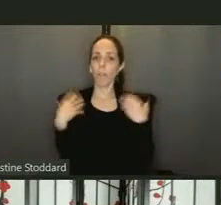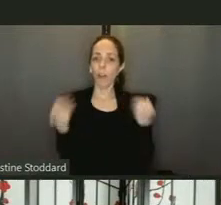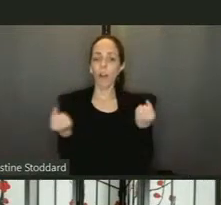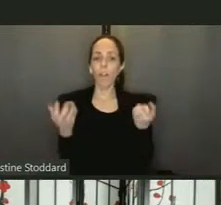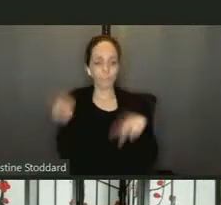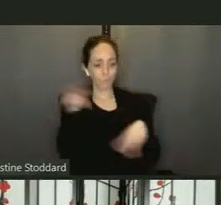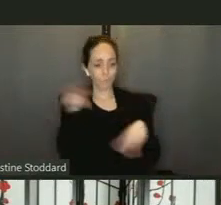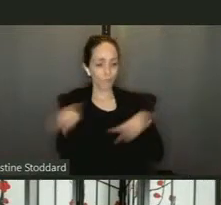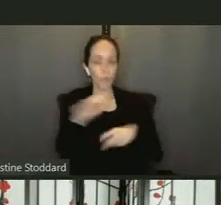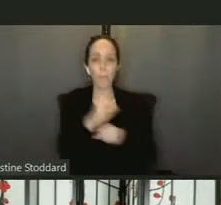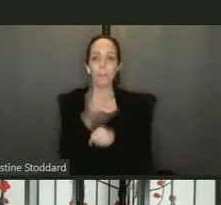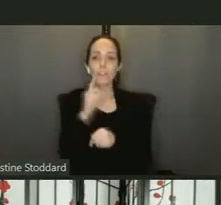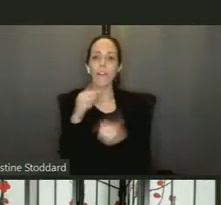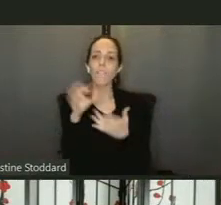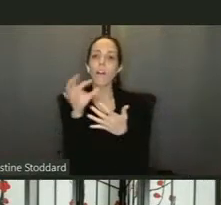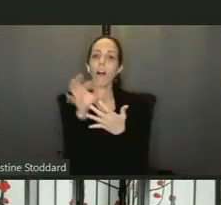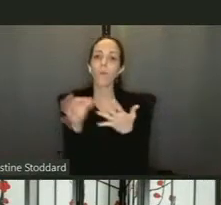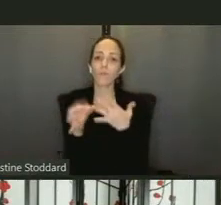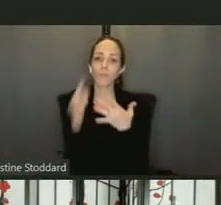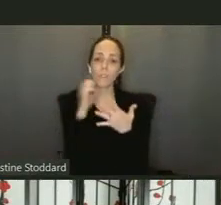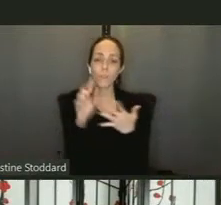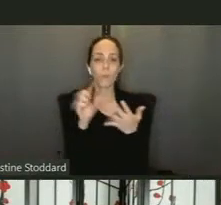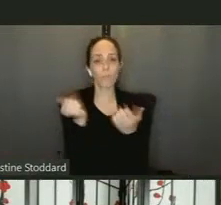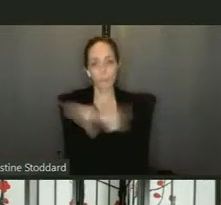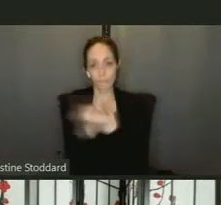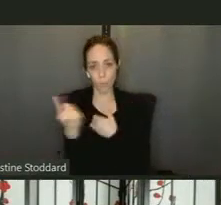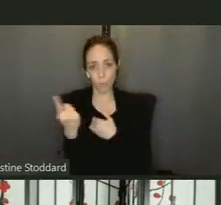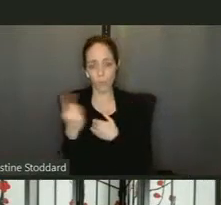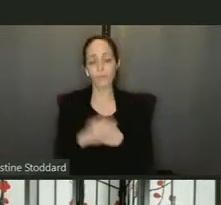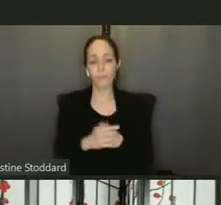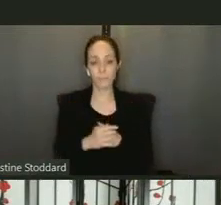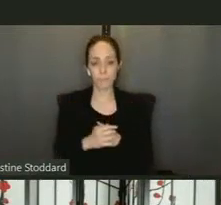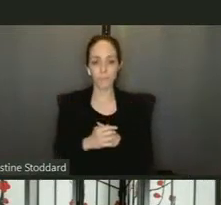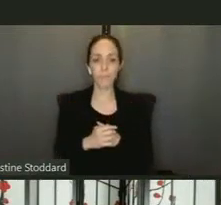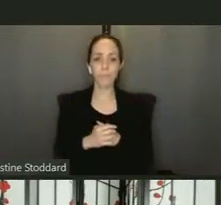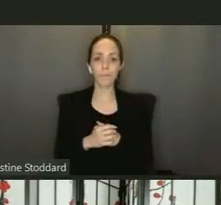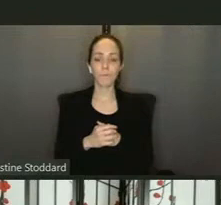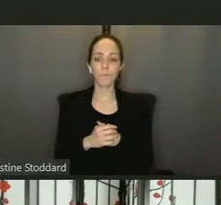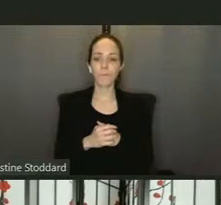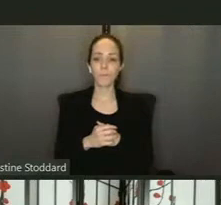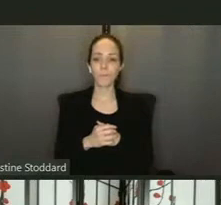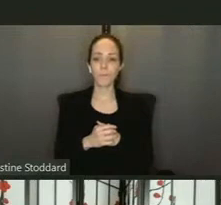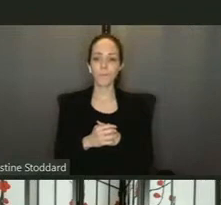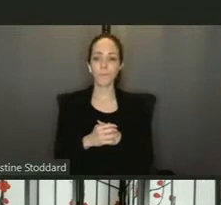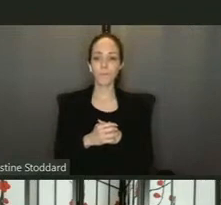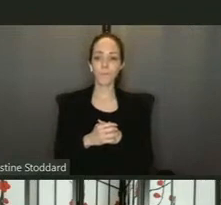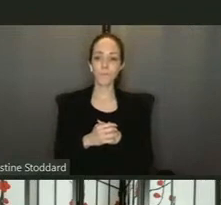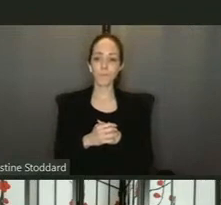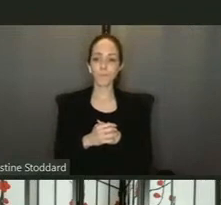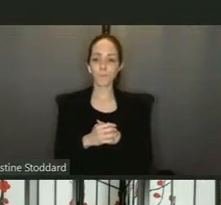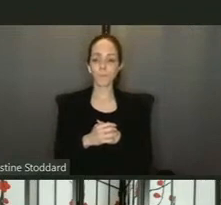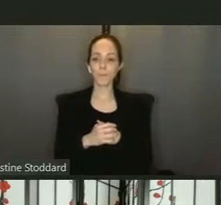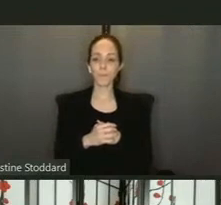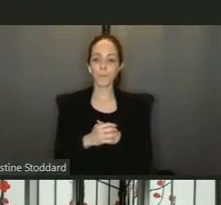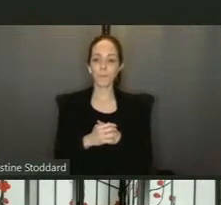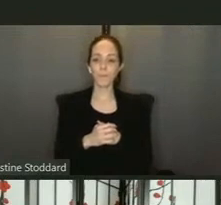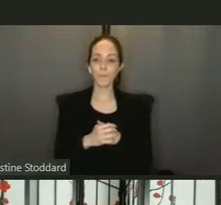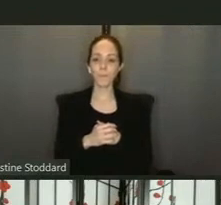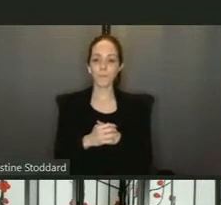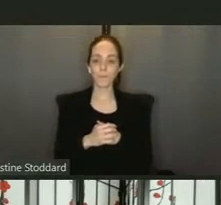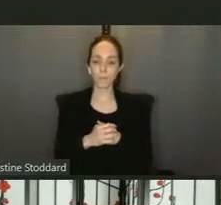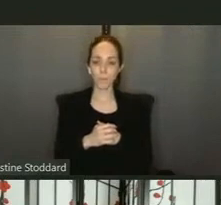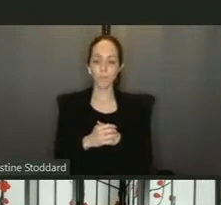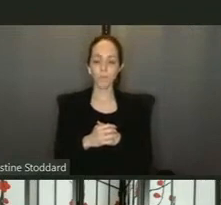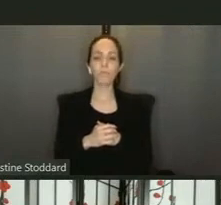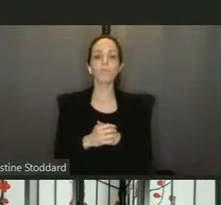people. And then after multiple weeks of educator and childcare